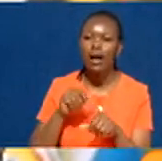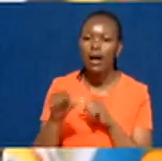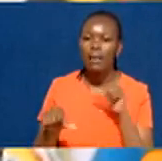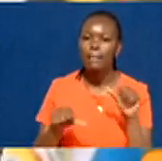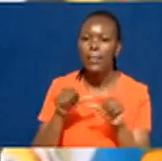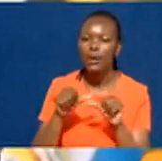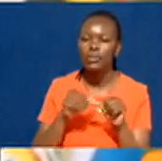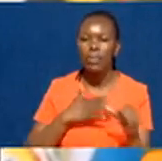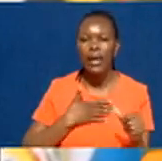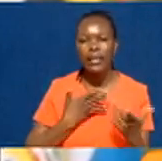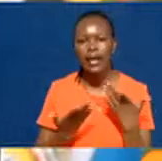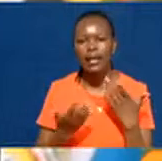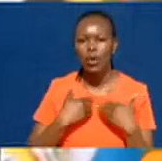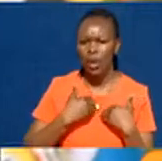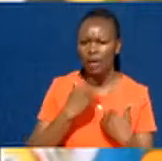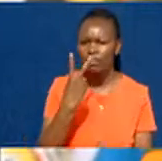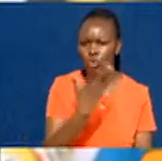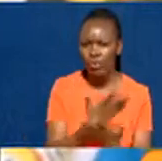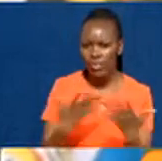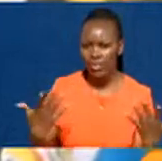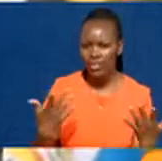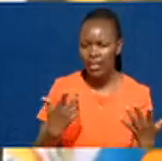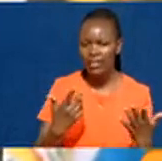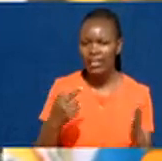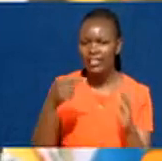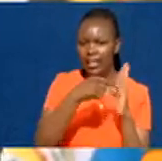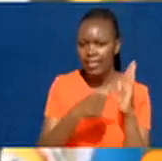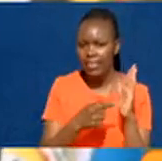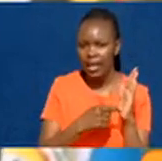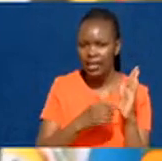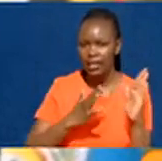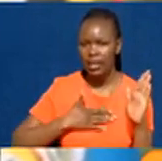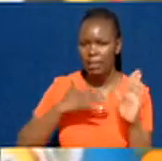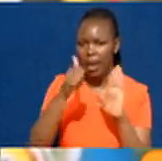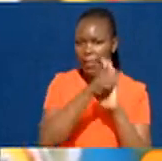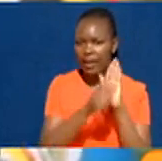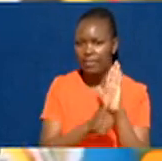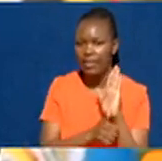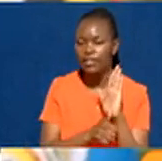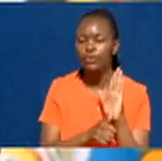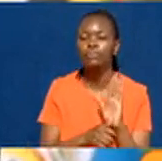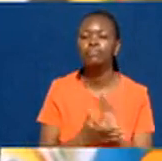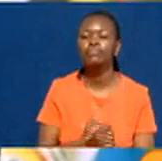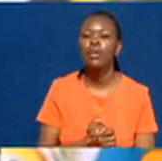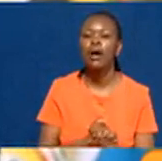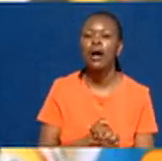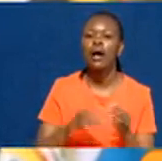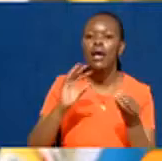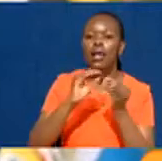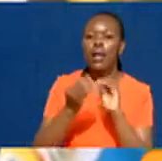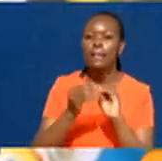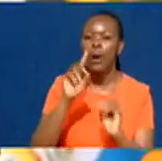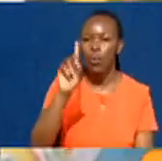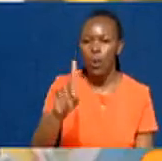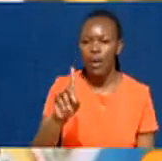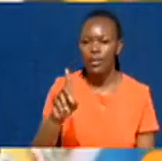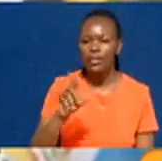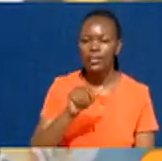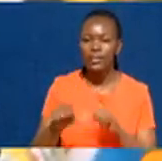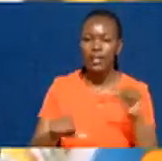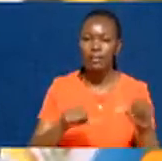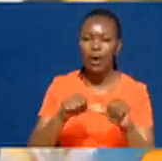there are two things that I said in the manifesto. Number one is the judiciary